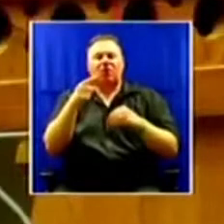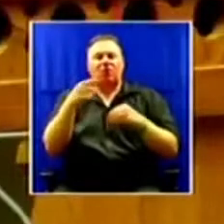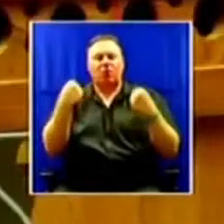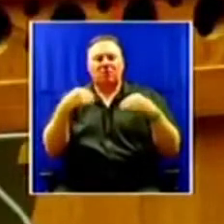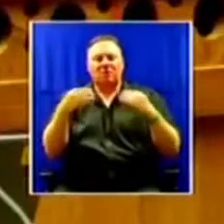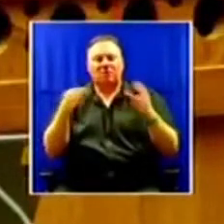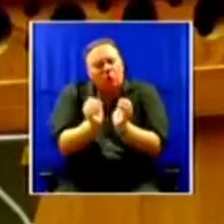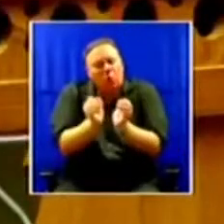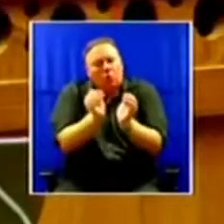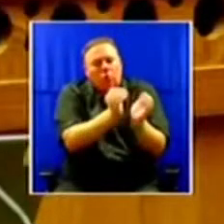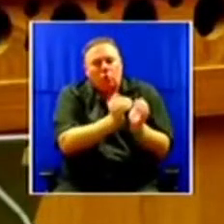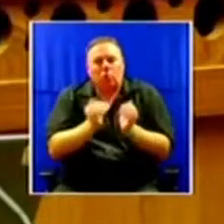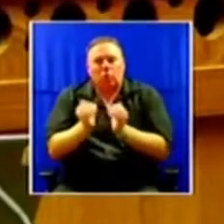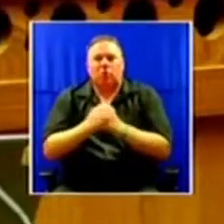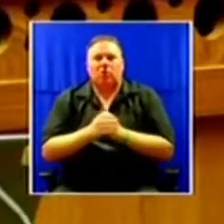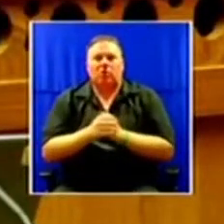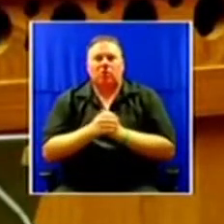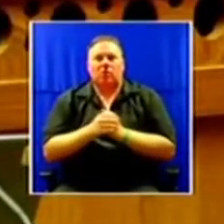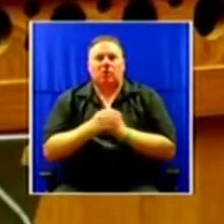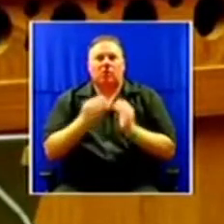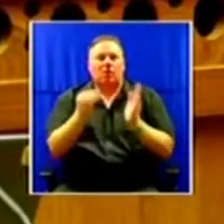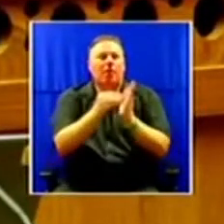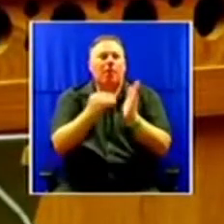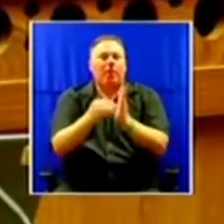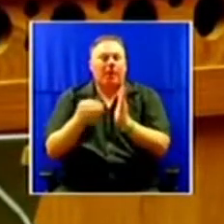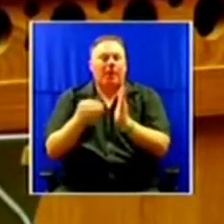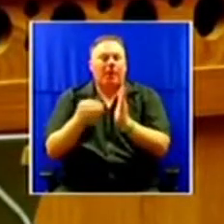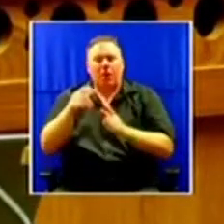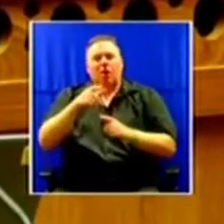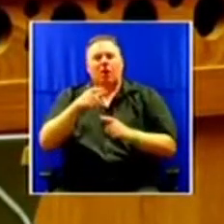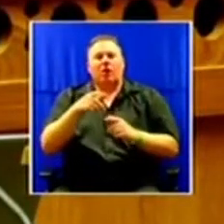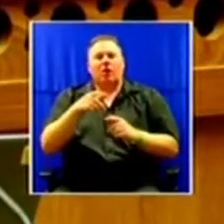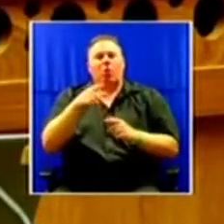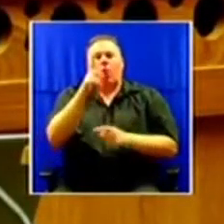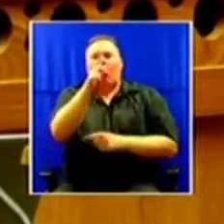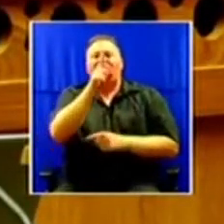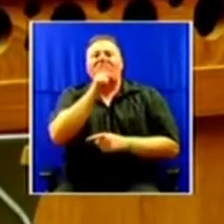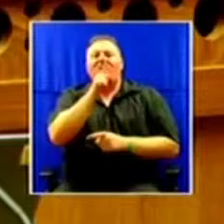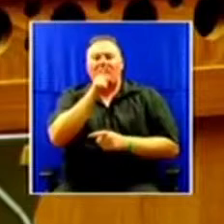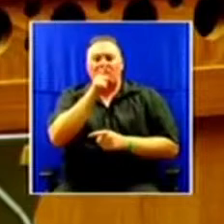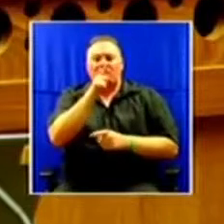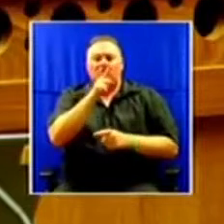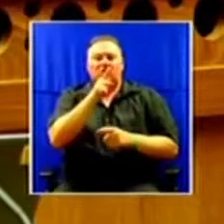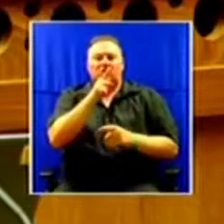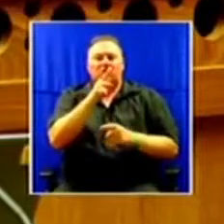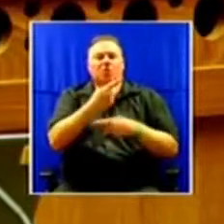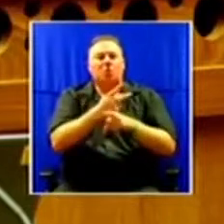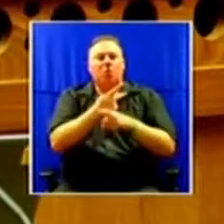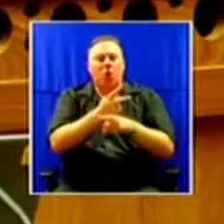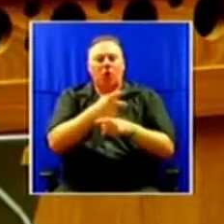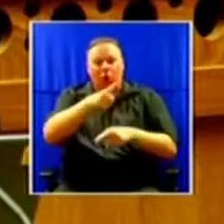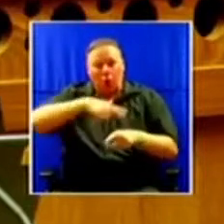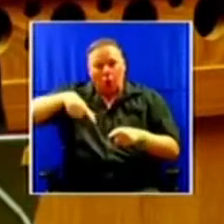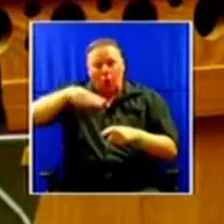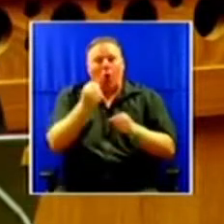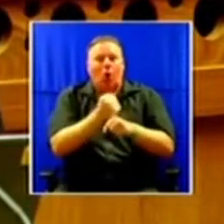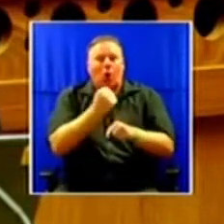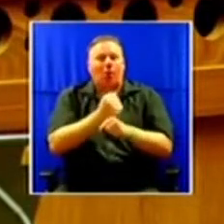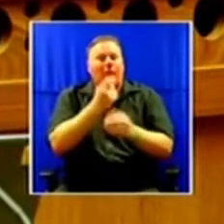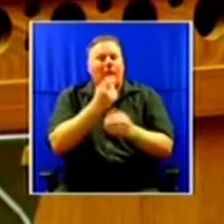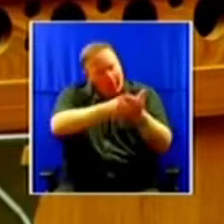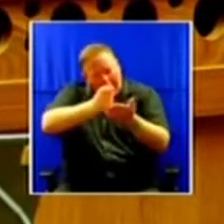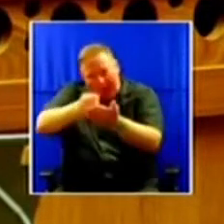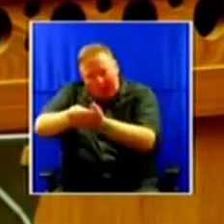designate 1,000 locally produced products that must be procured from small,